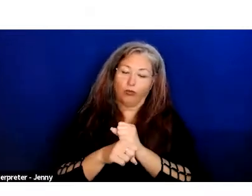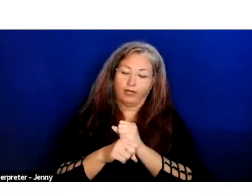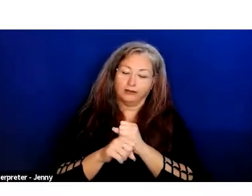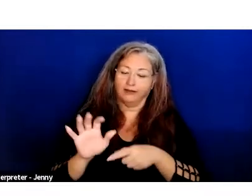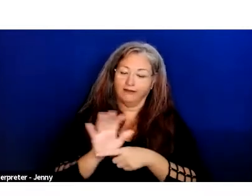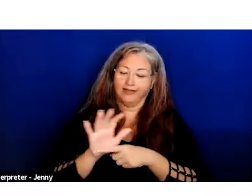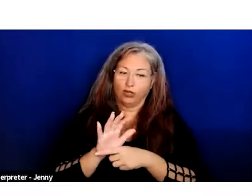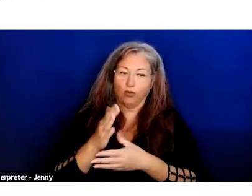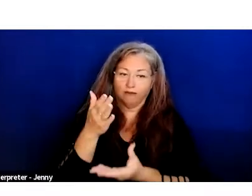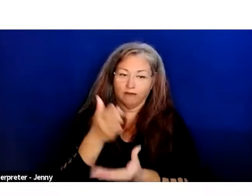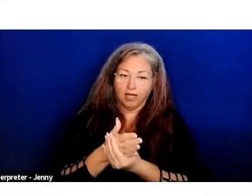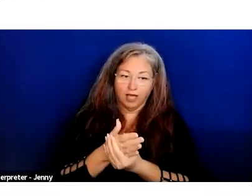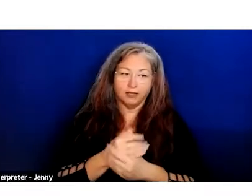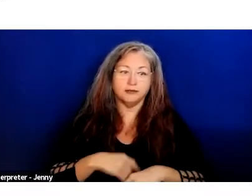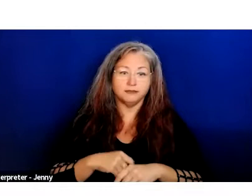video file.